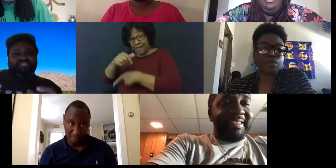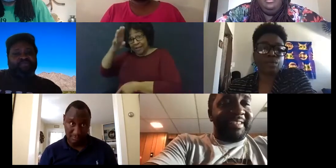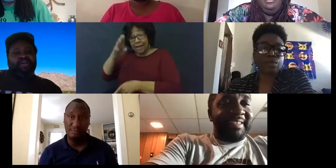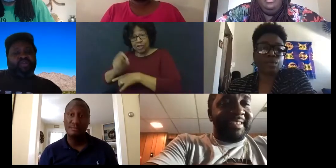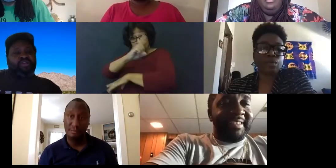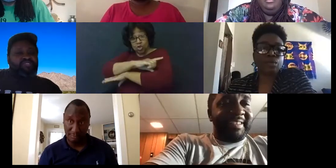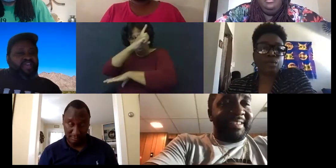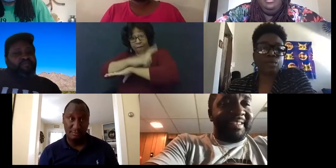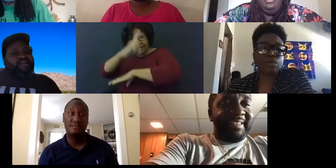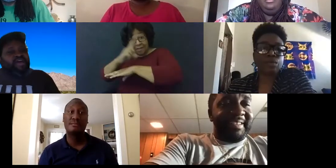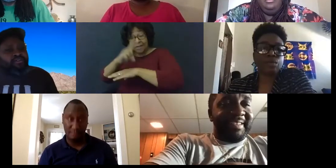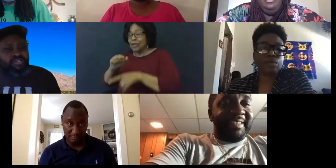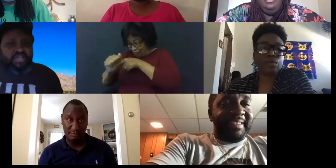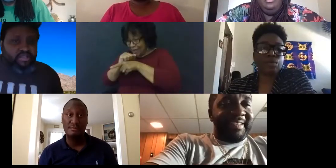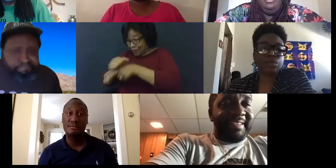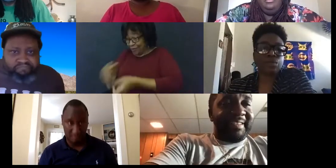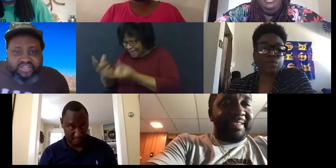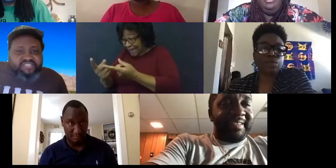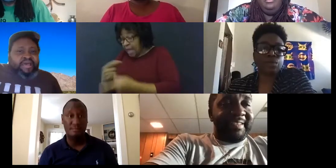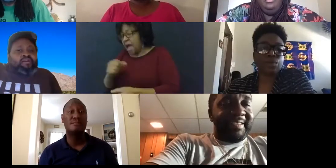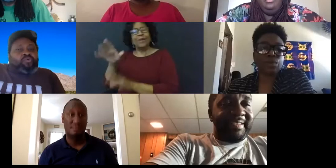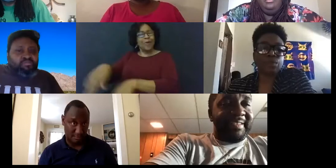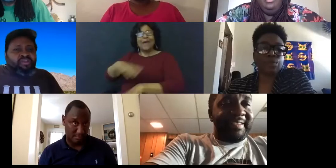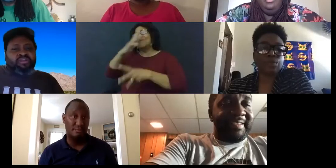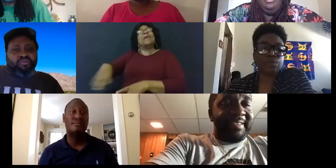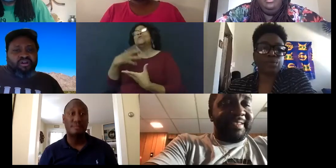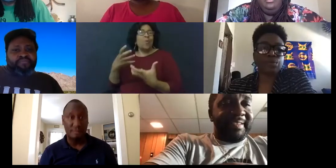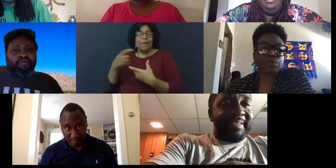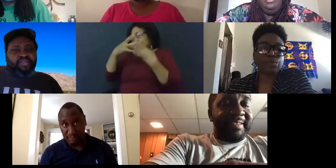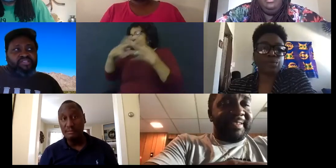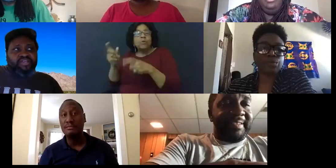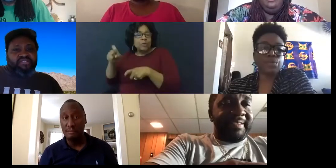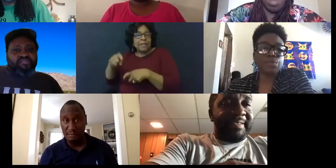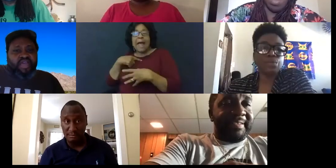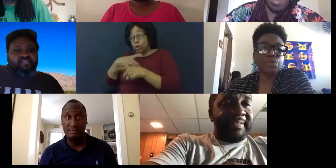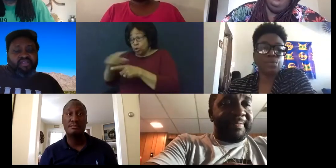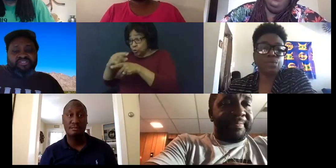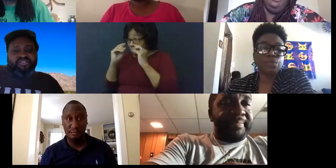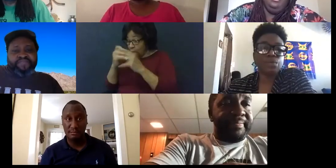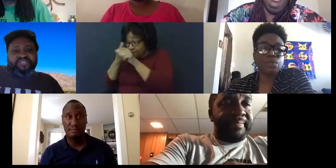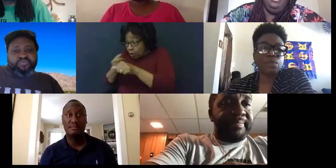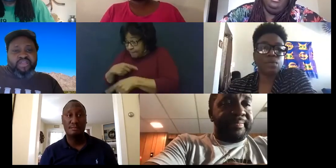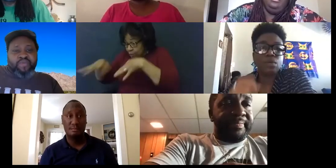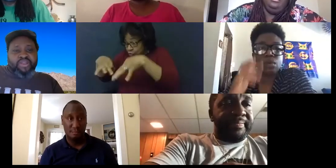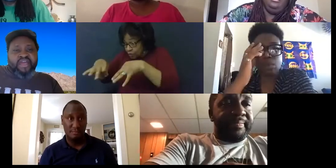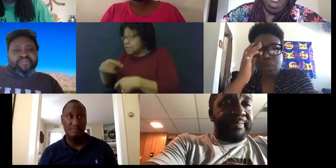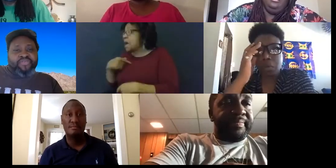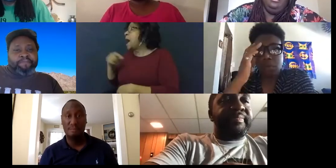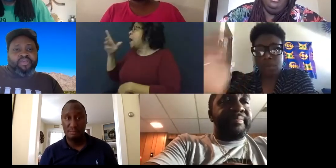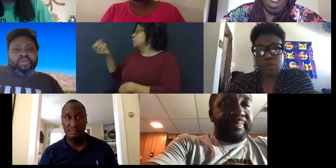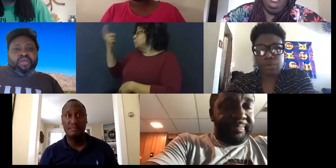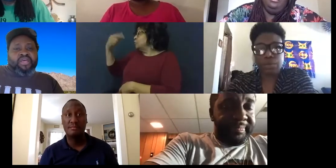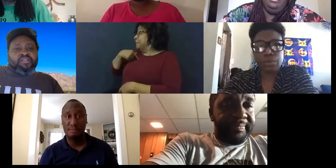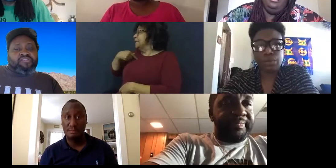goes into play when it comes to anybody else. Doesn't matter what community you come from. It's there's differences with